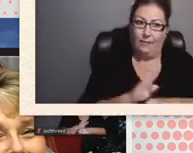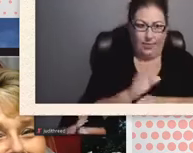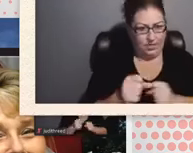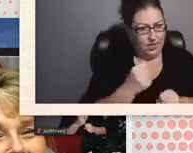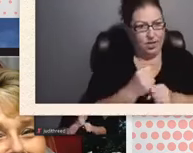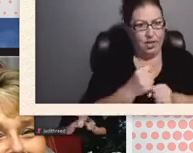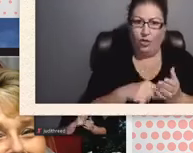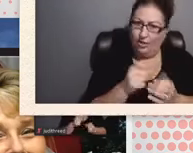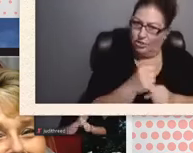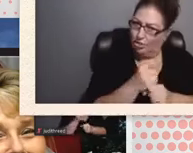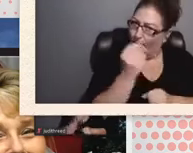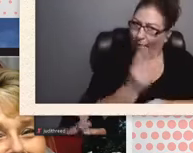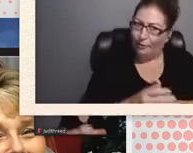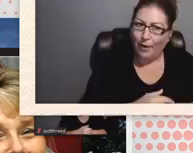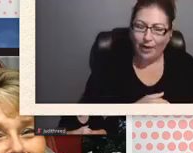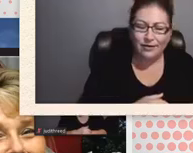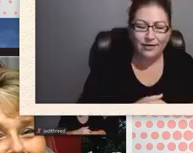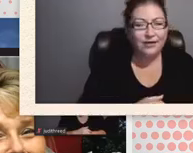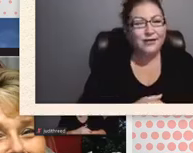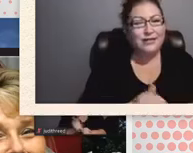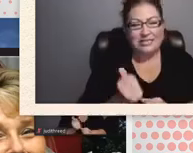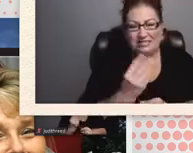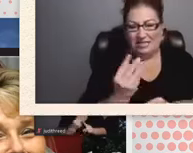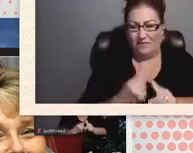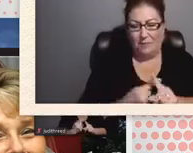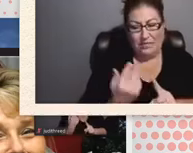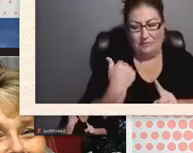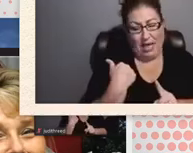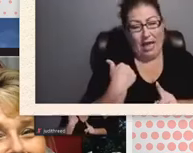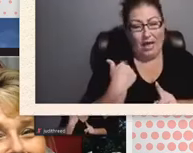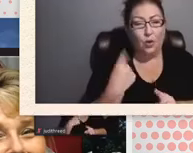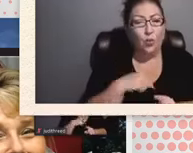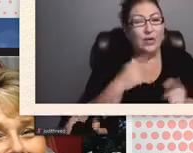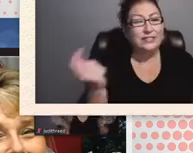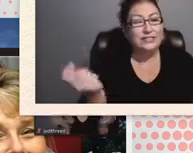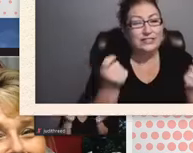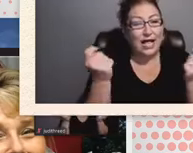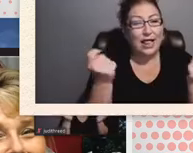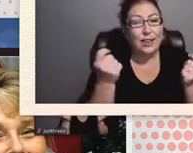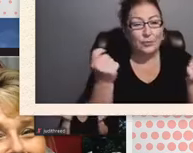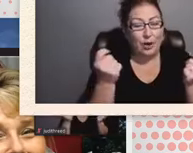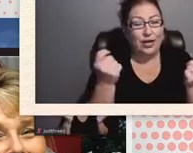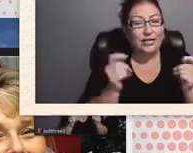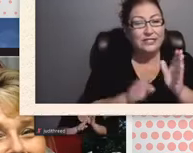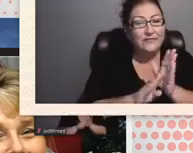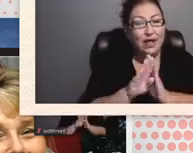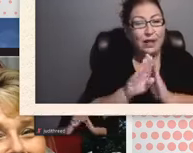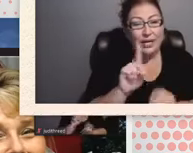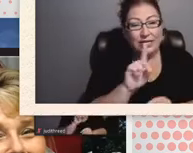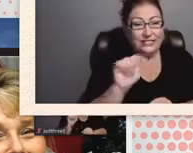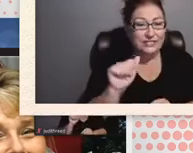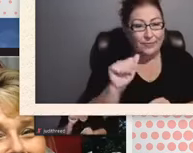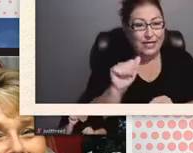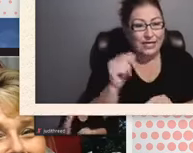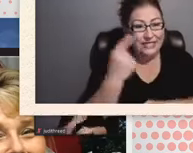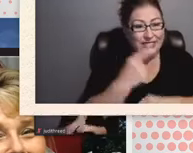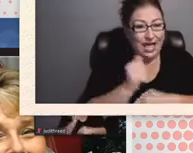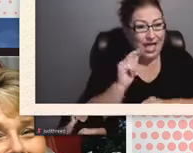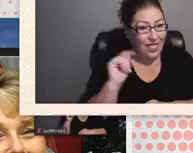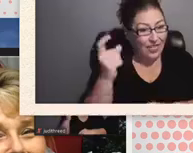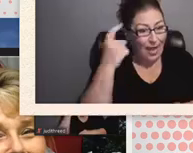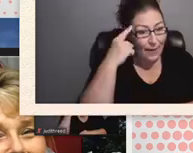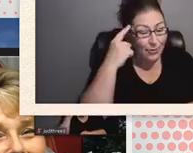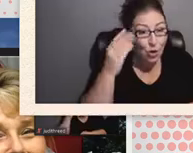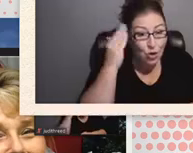way. Several months back, we celebrated Developmental Disabilities Day at the Capitol. And do you know, that was